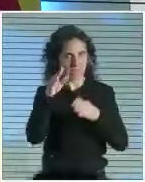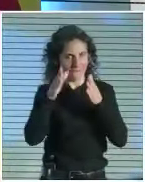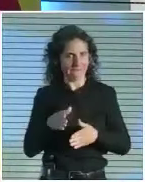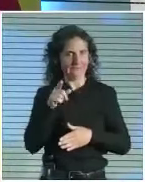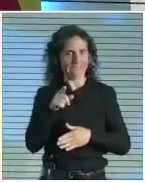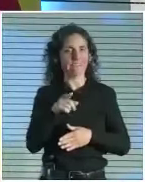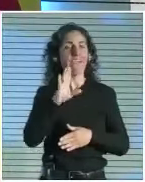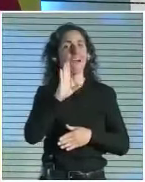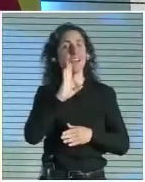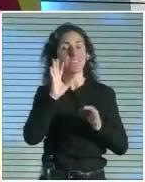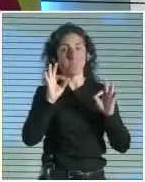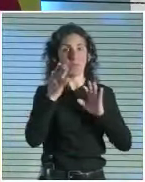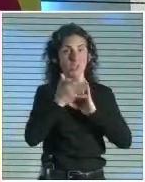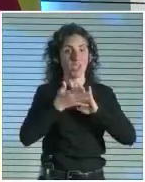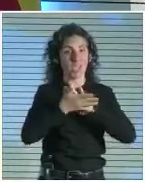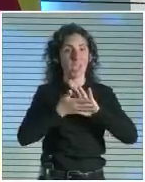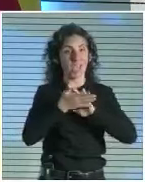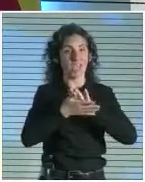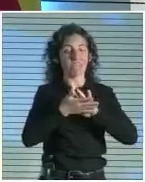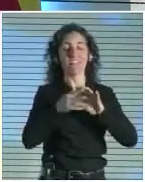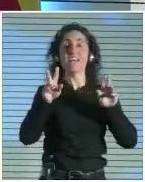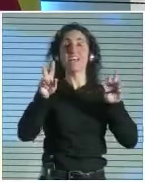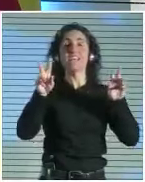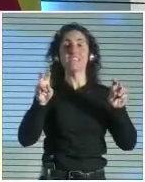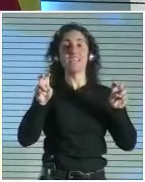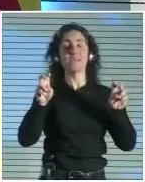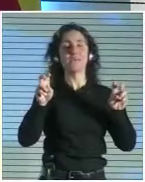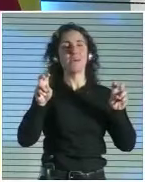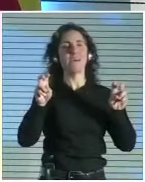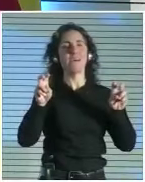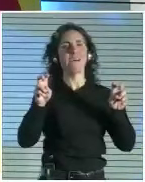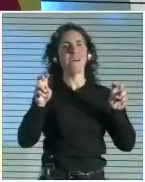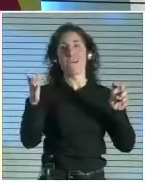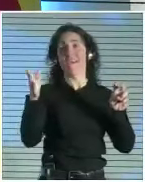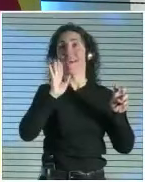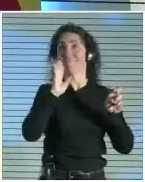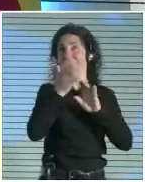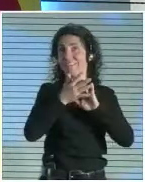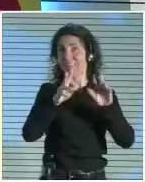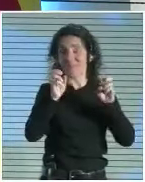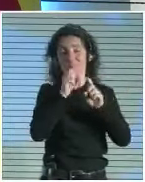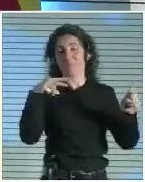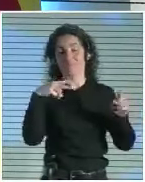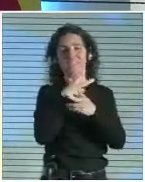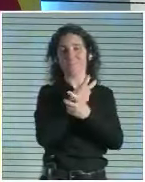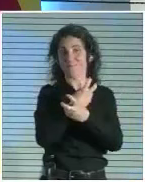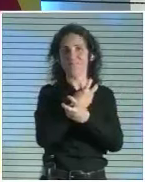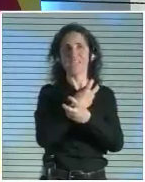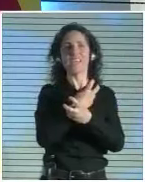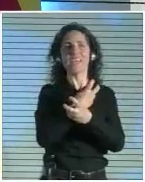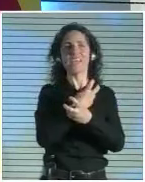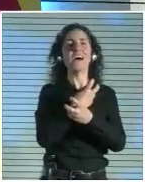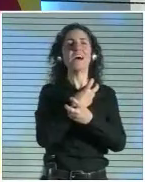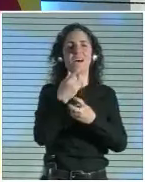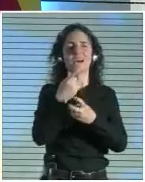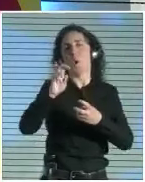a well-developed tourism destination, a different product to Mallorca. Most of us have